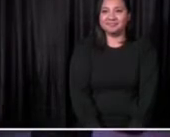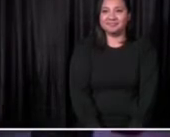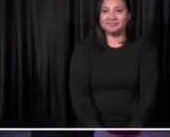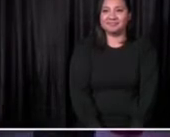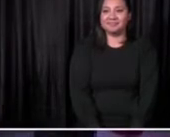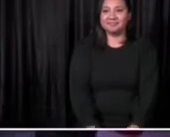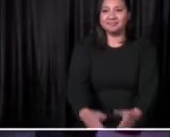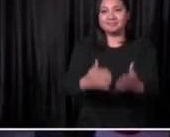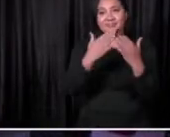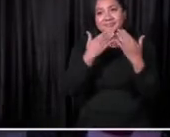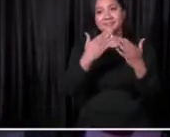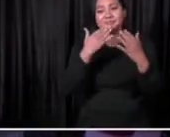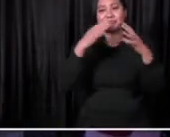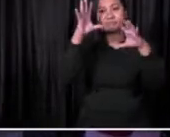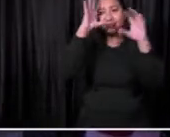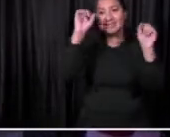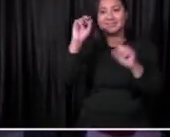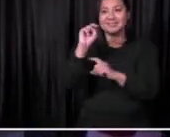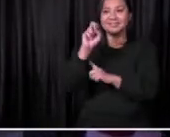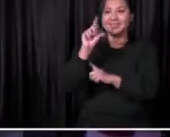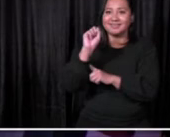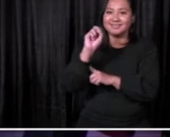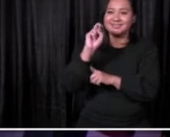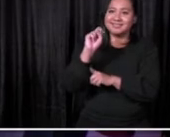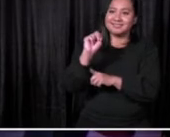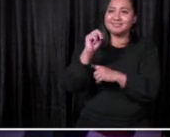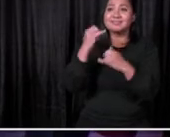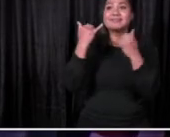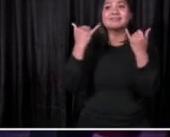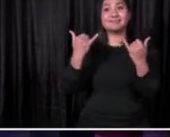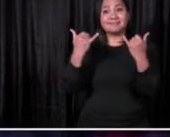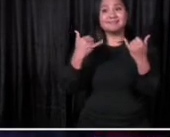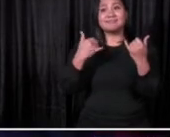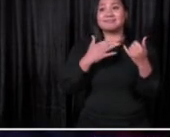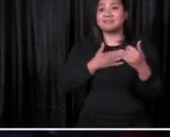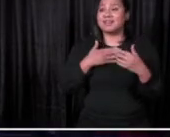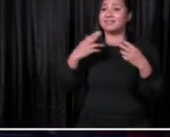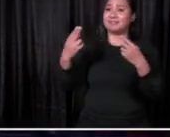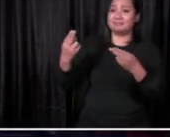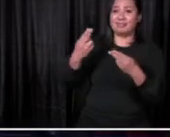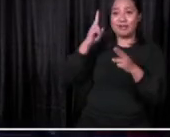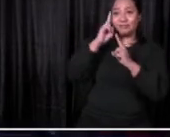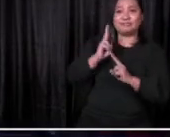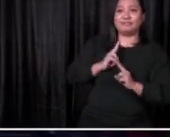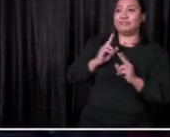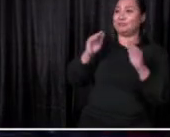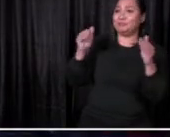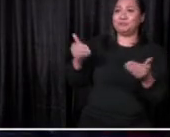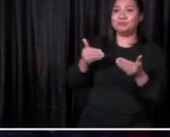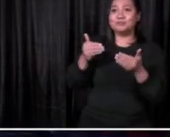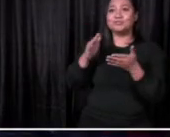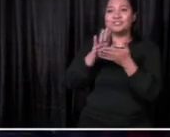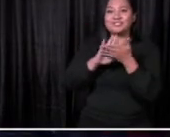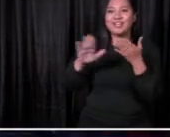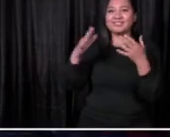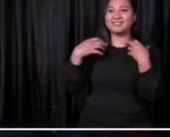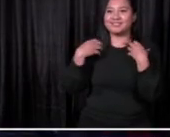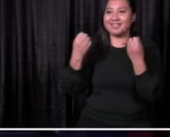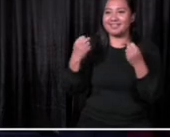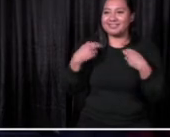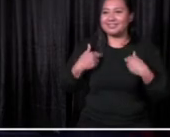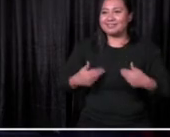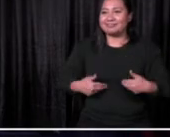Thank you, President Nelson. Now it is my pleasure to introduce the College of Health and Human Services student commencement